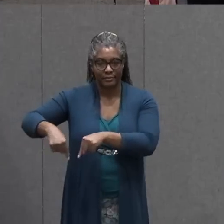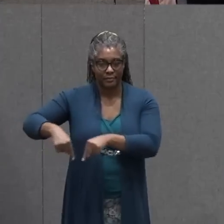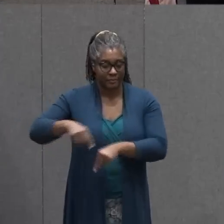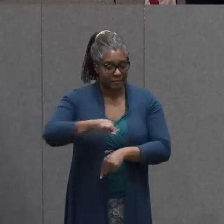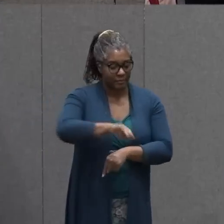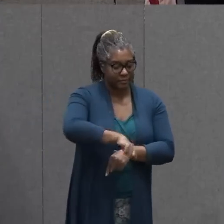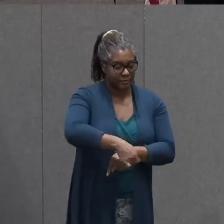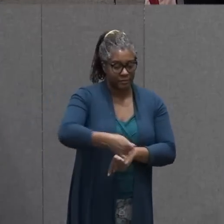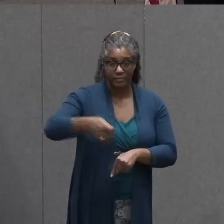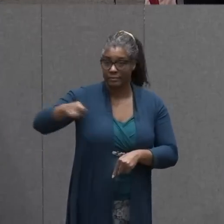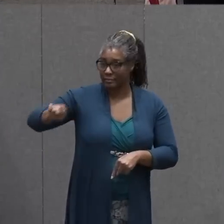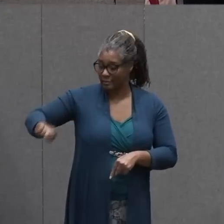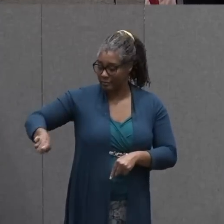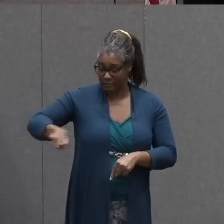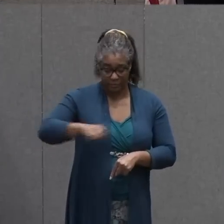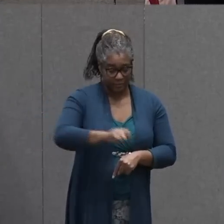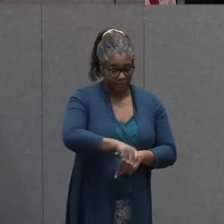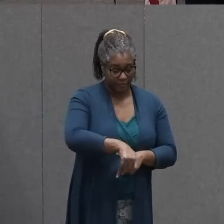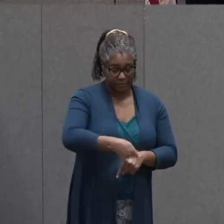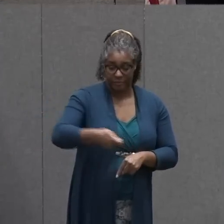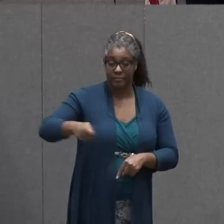cream.